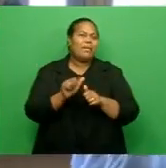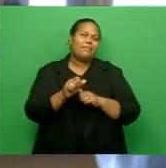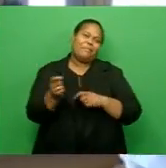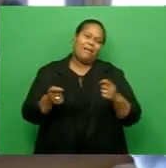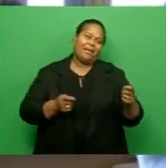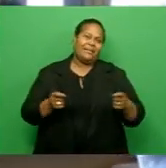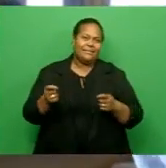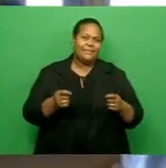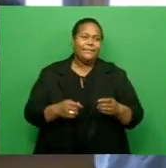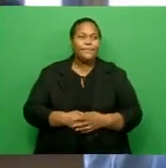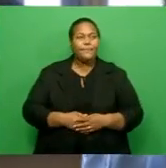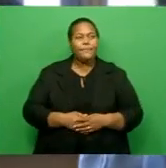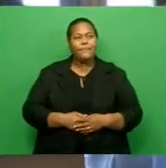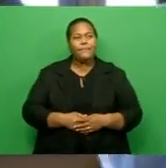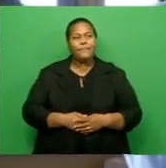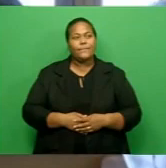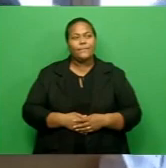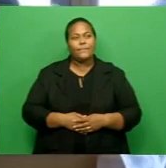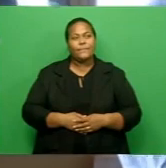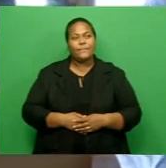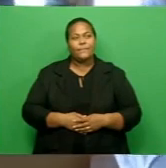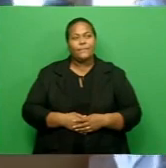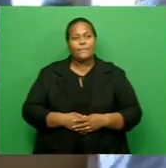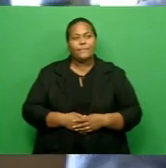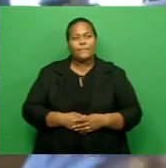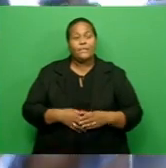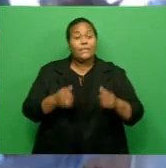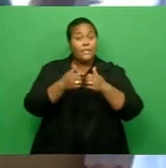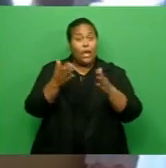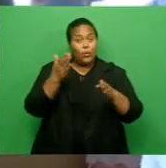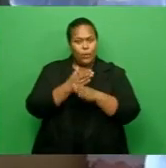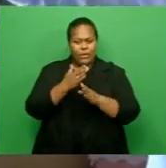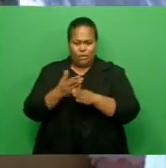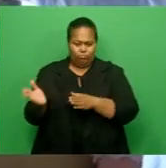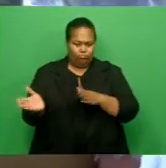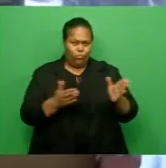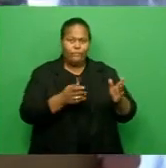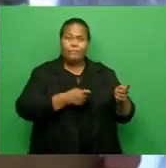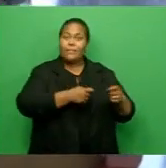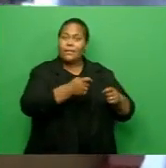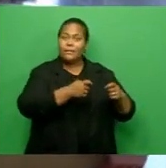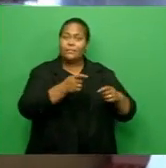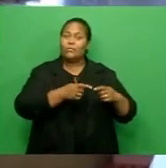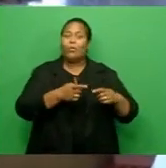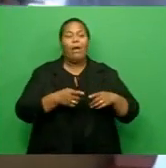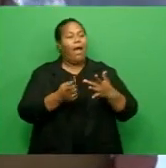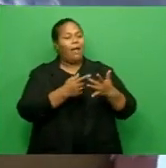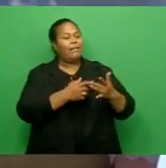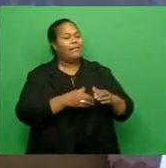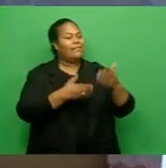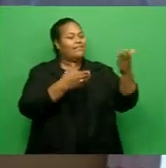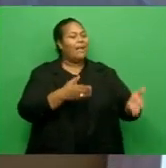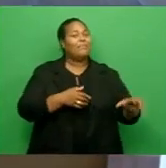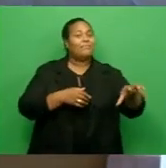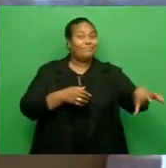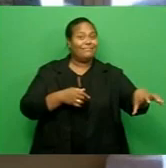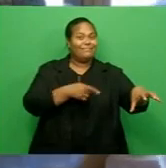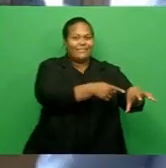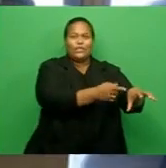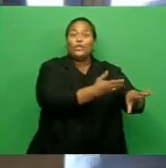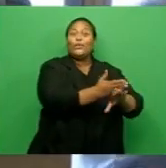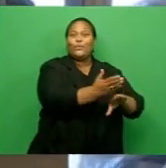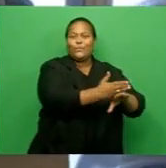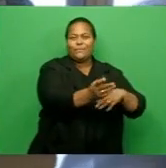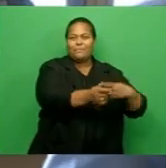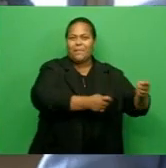work for relocation of this market to the other side, a new market